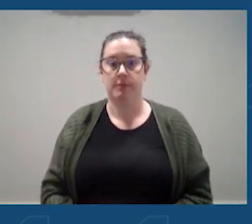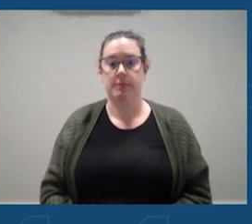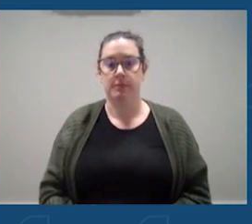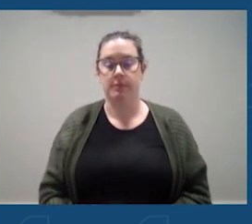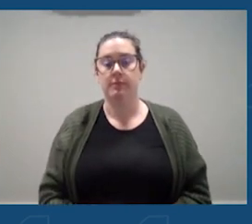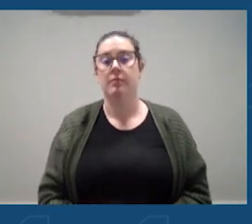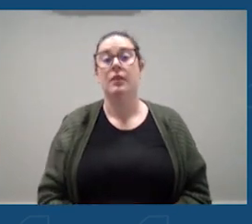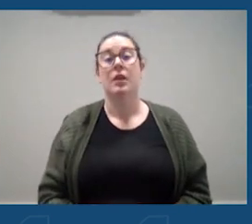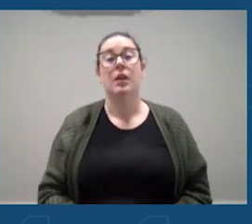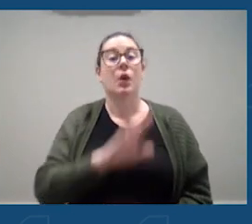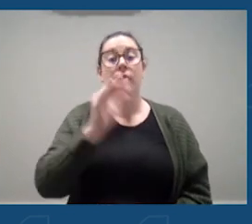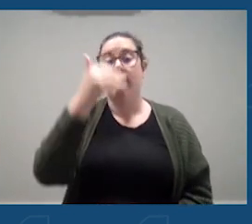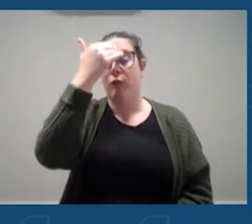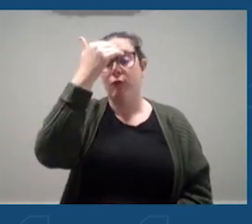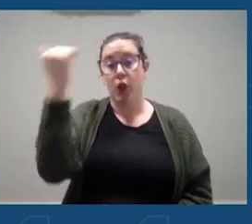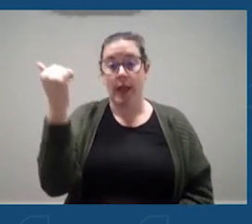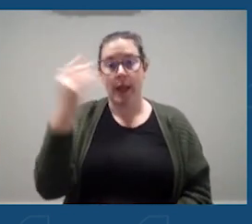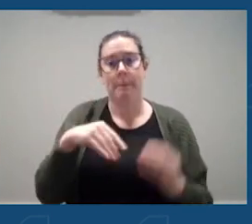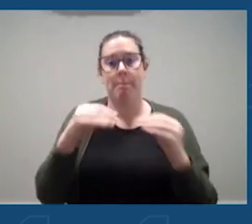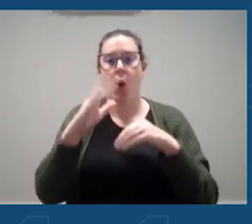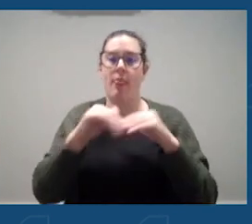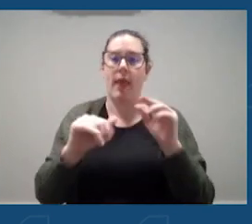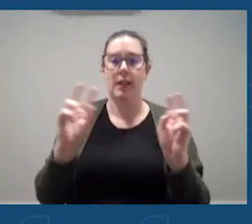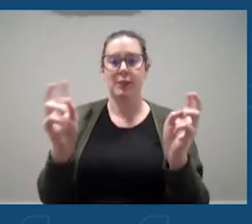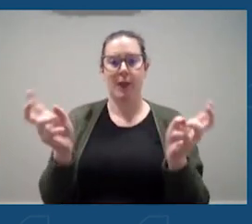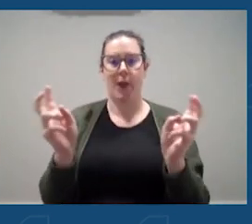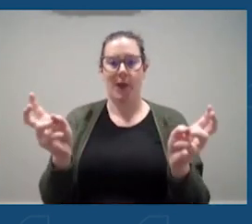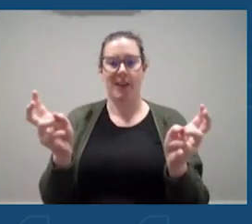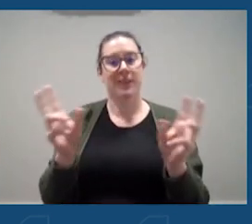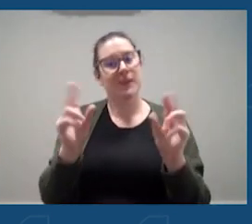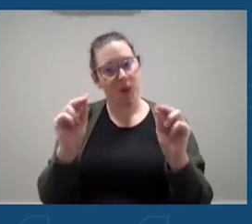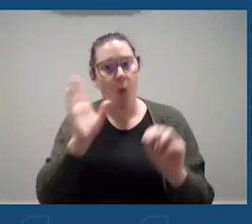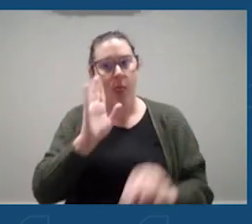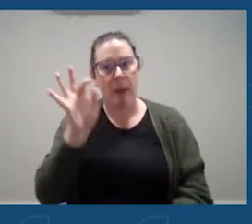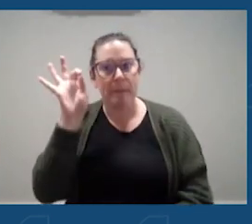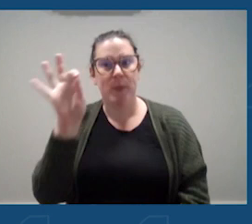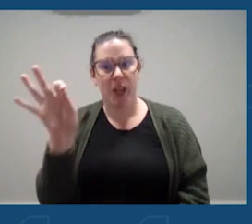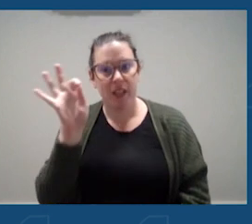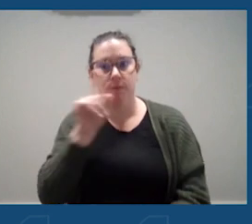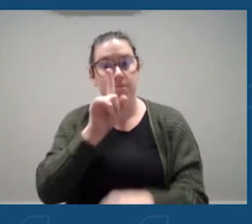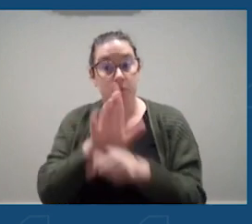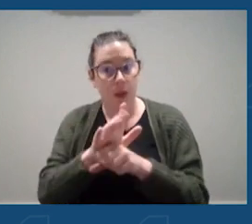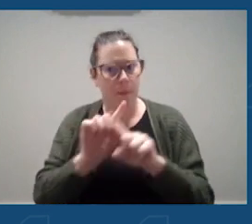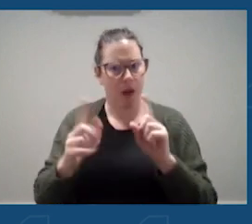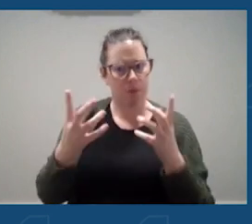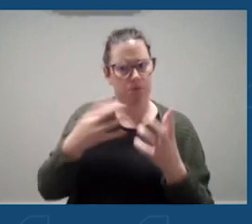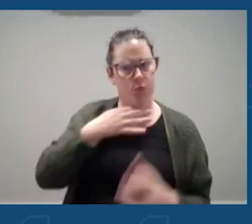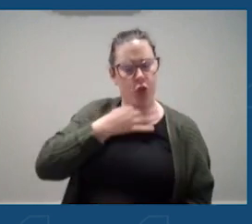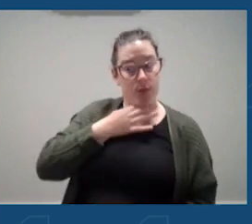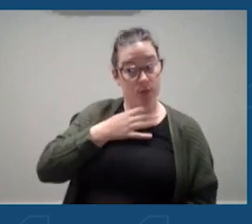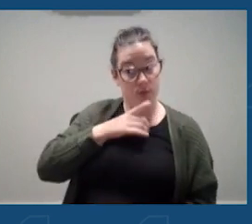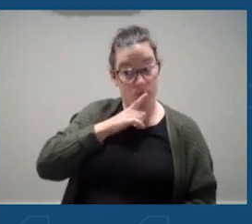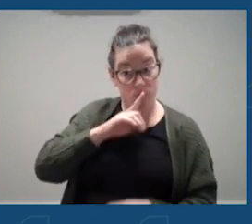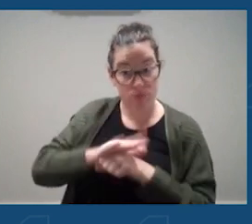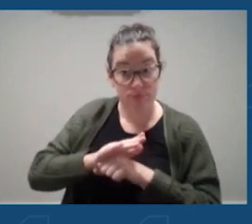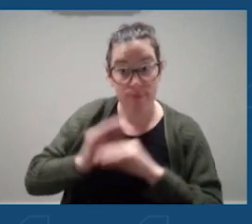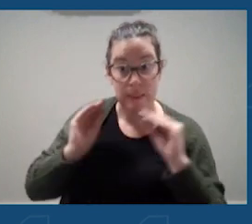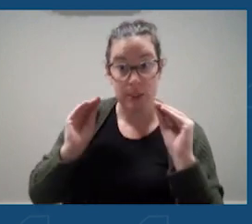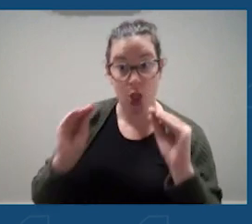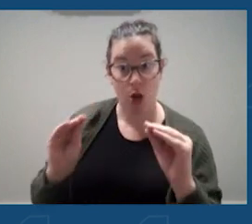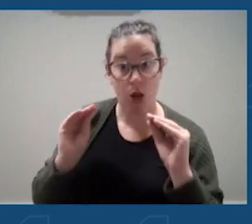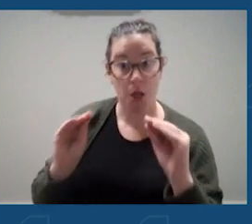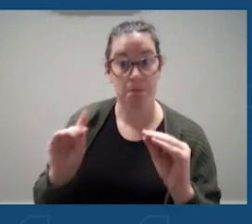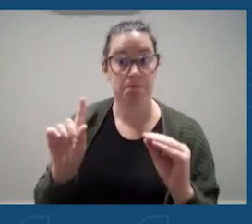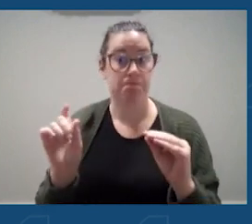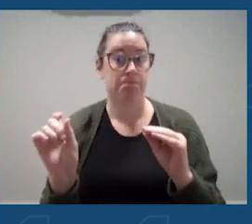So never forget is more than a slogan. It's what we preach. But I want to make sure, is it really being taught? Is it really being taught? For